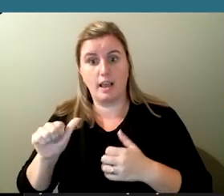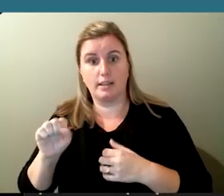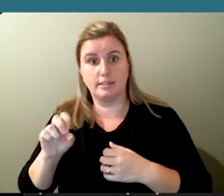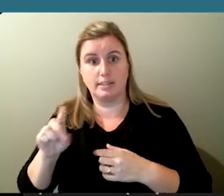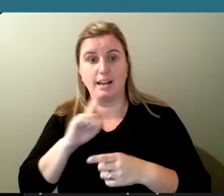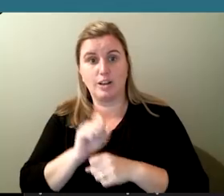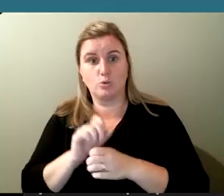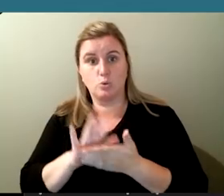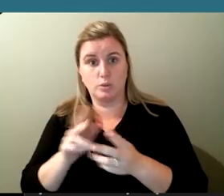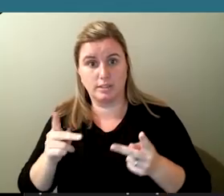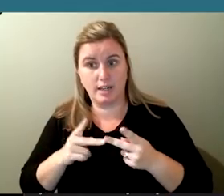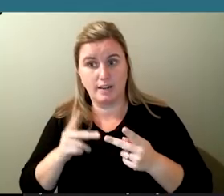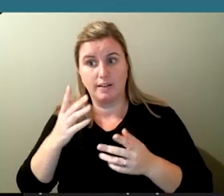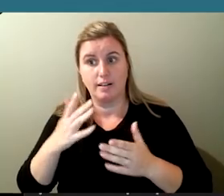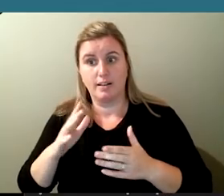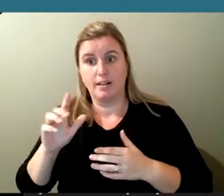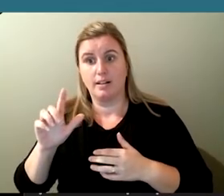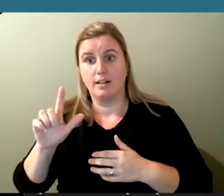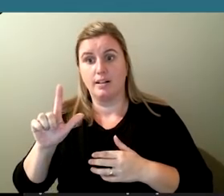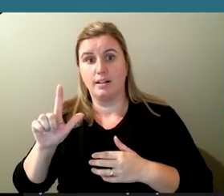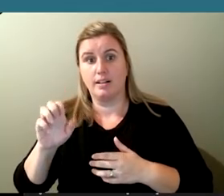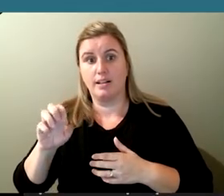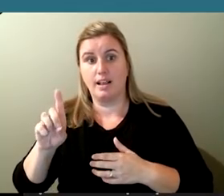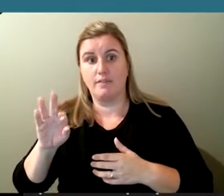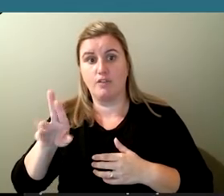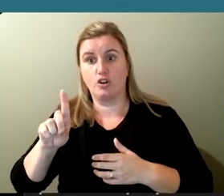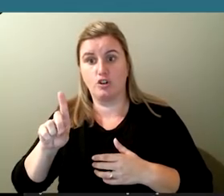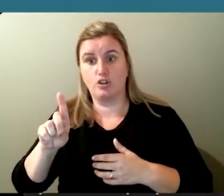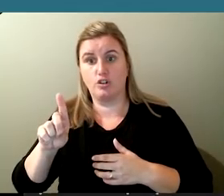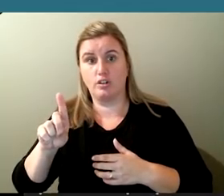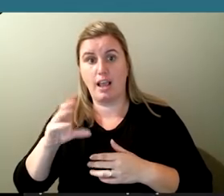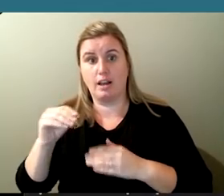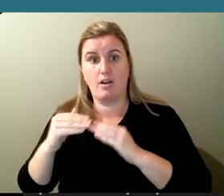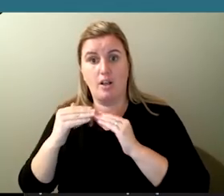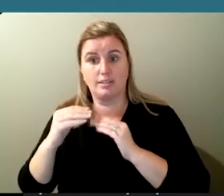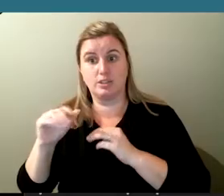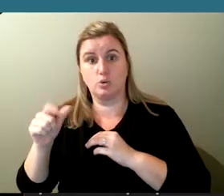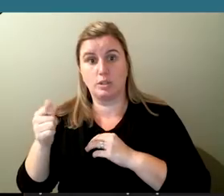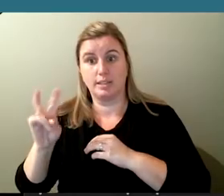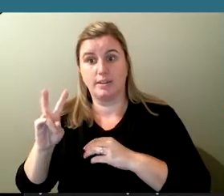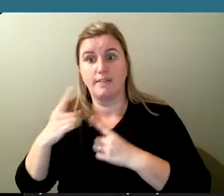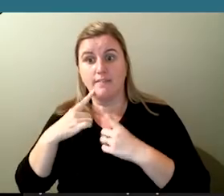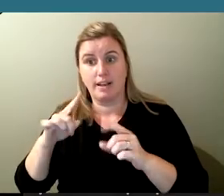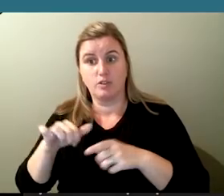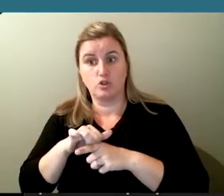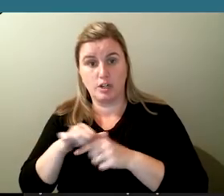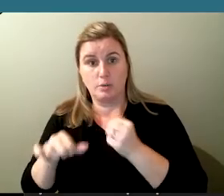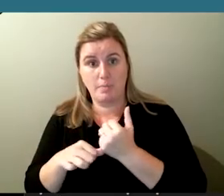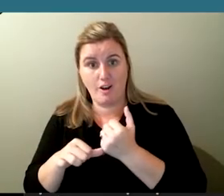So for instance, Ledford and colleagues in 2017 effectively trained paraeducators to